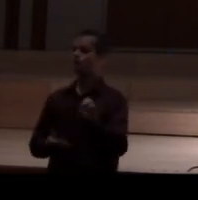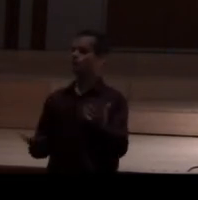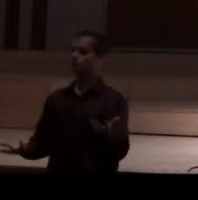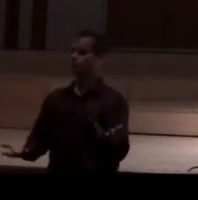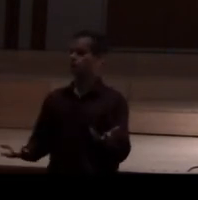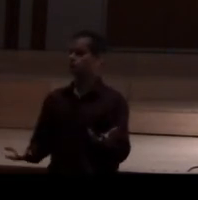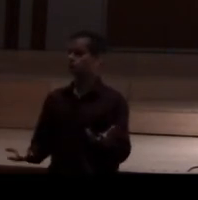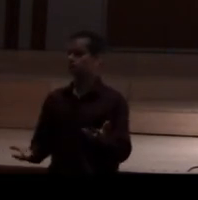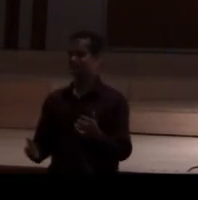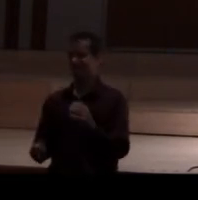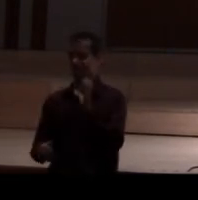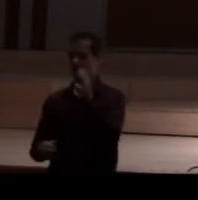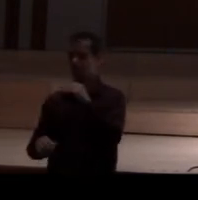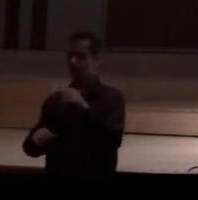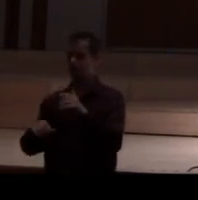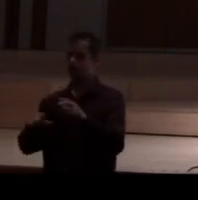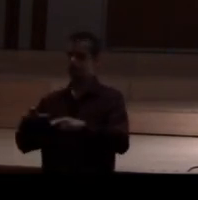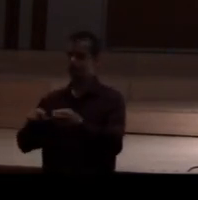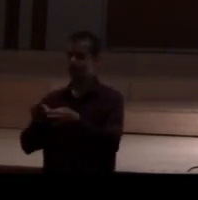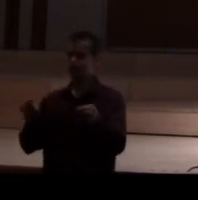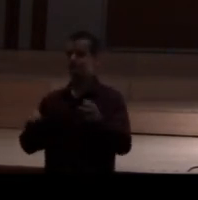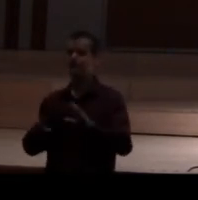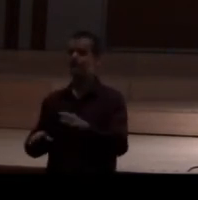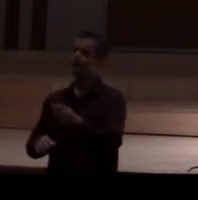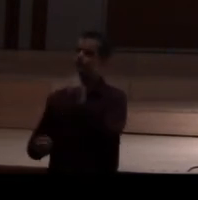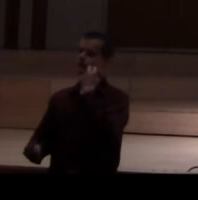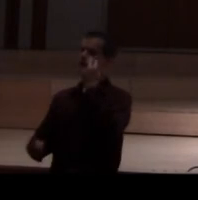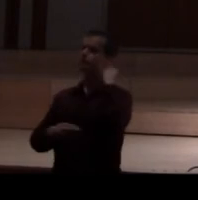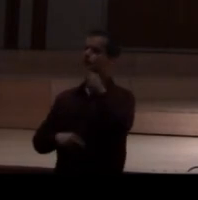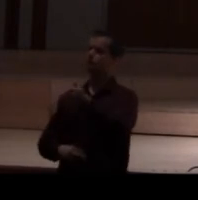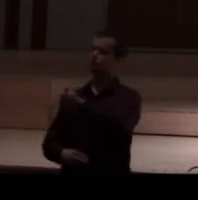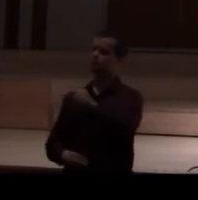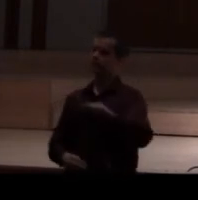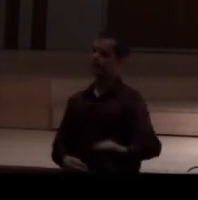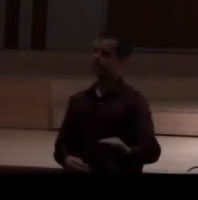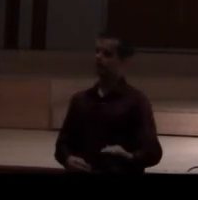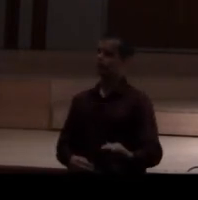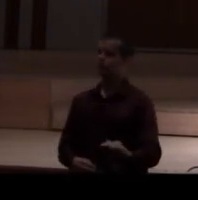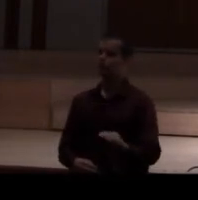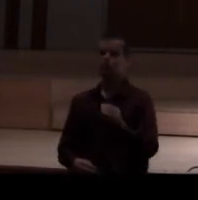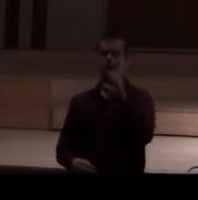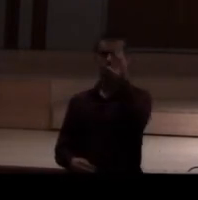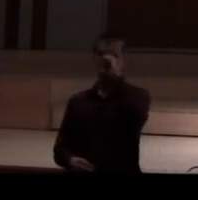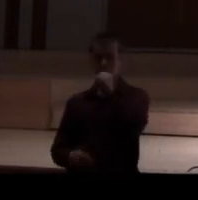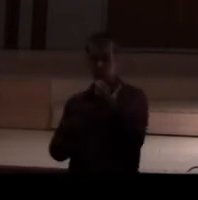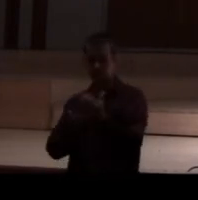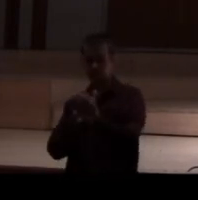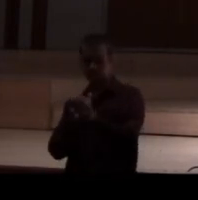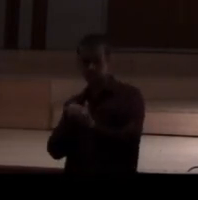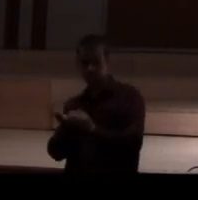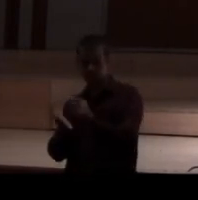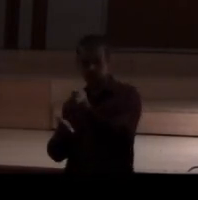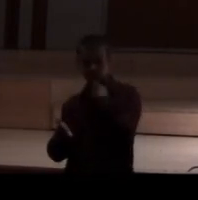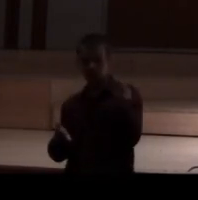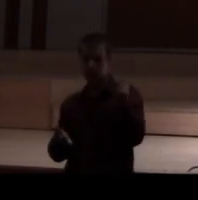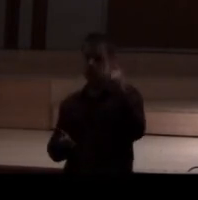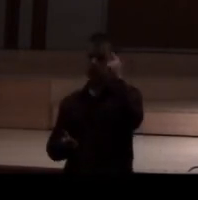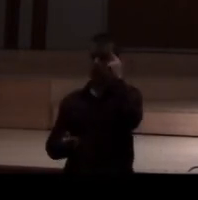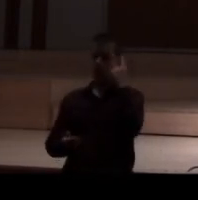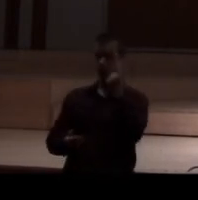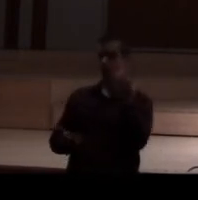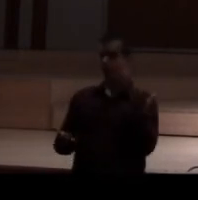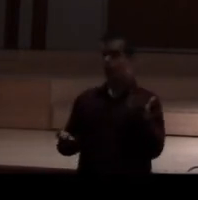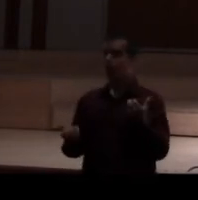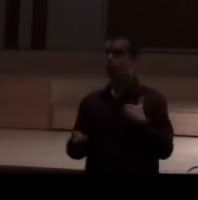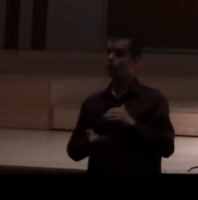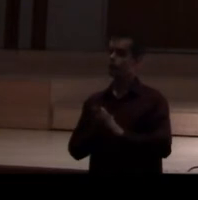awkward phrasing. But think back to when you were little, and I'm guessing that at least a few of you got one of the things that you wanted to be when